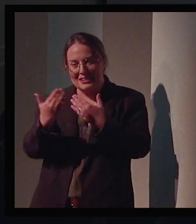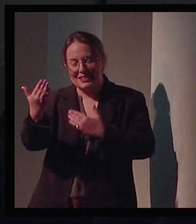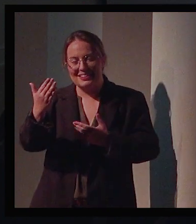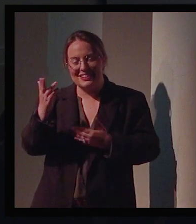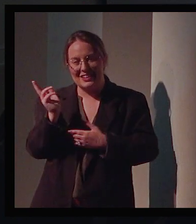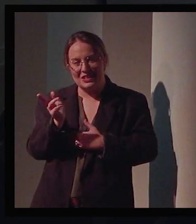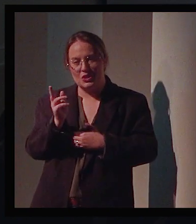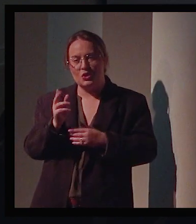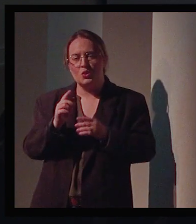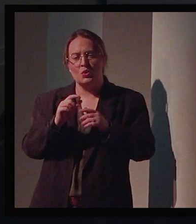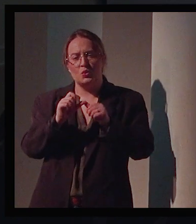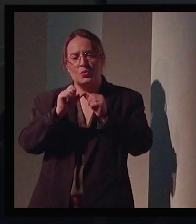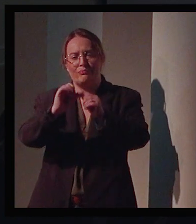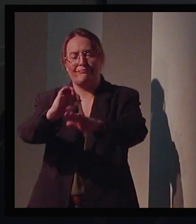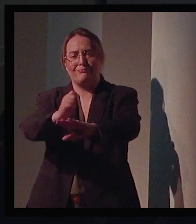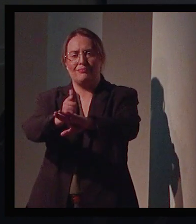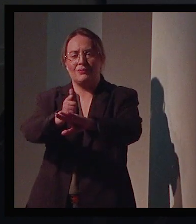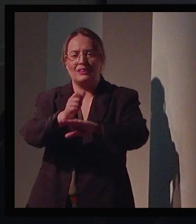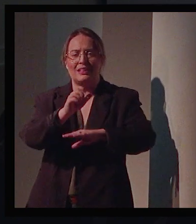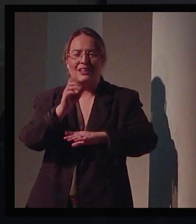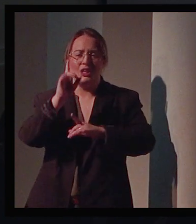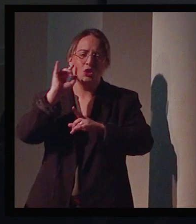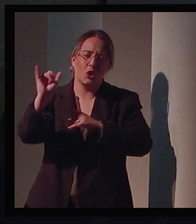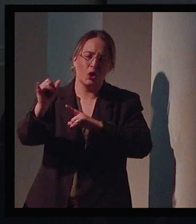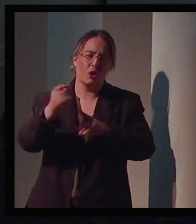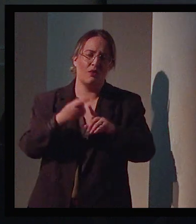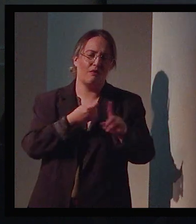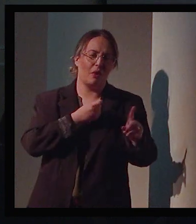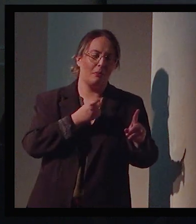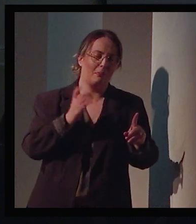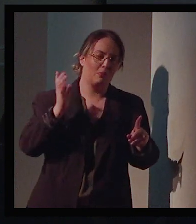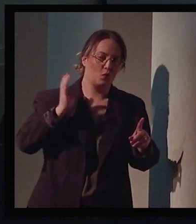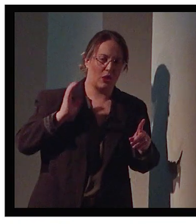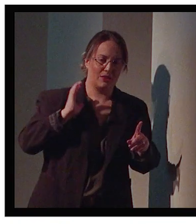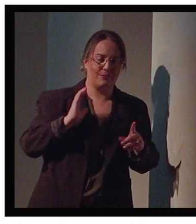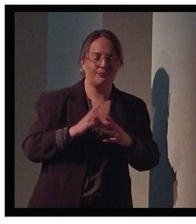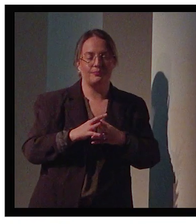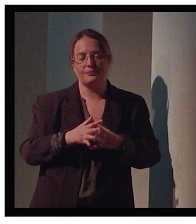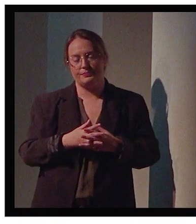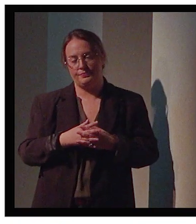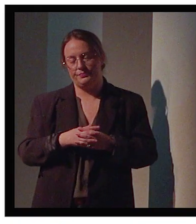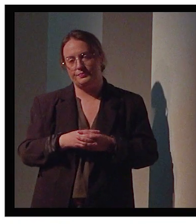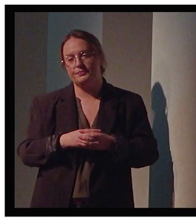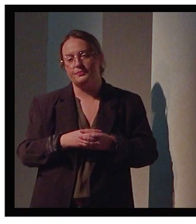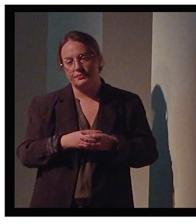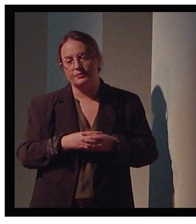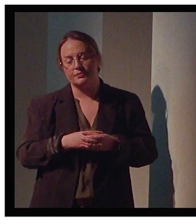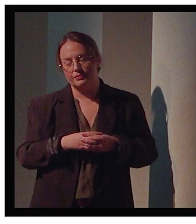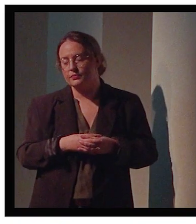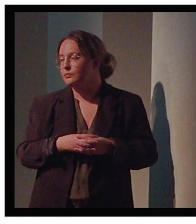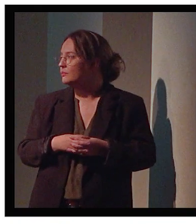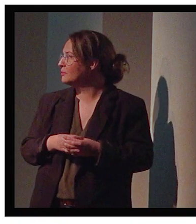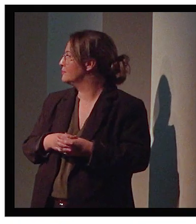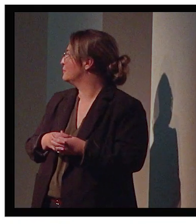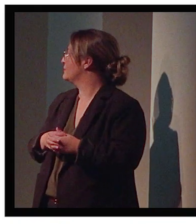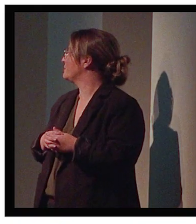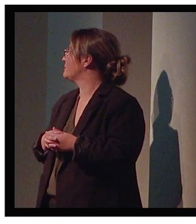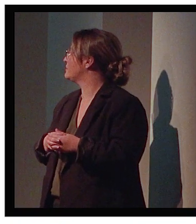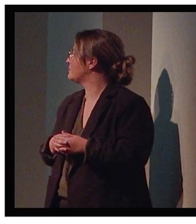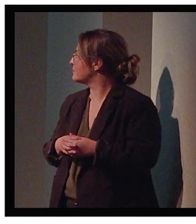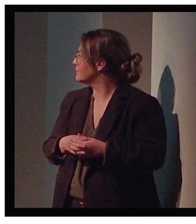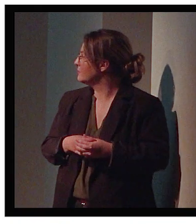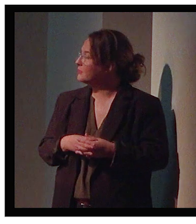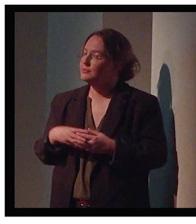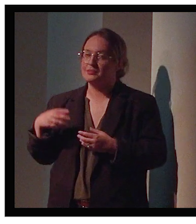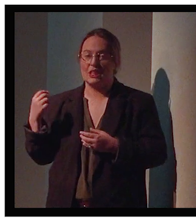the eternal from the transitory." These two mid-century illustrations humorously convey the